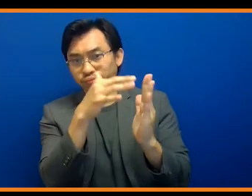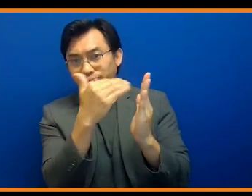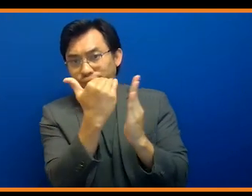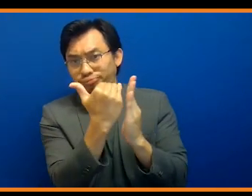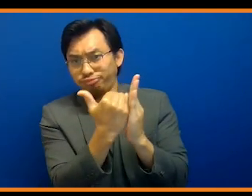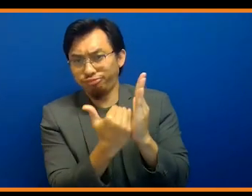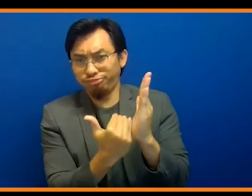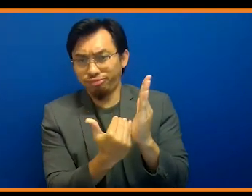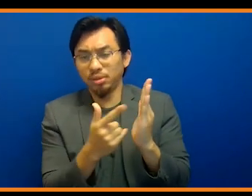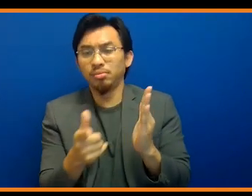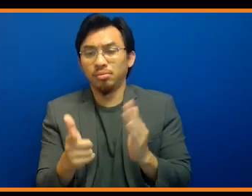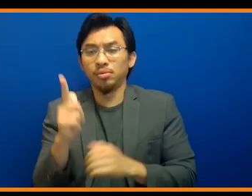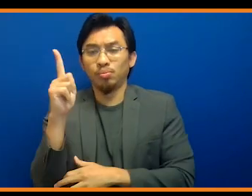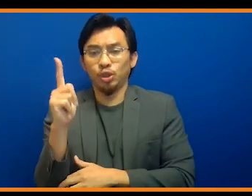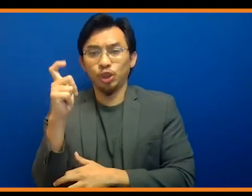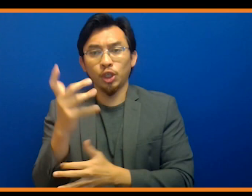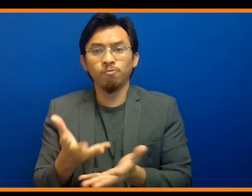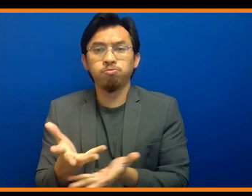can start discussions